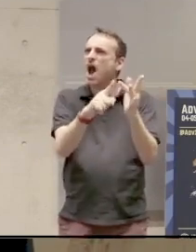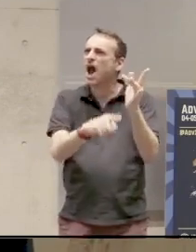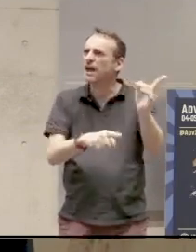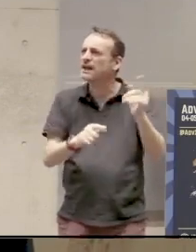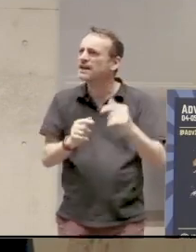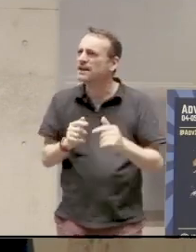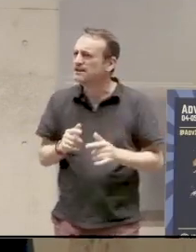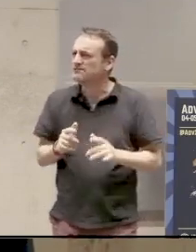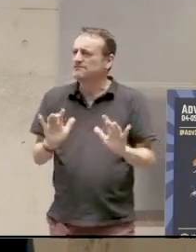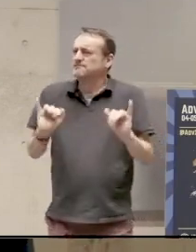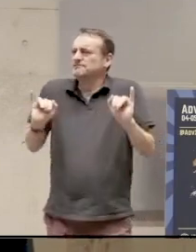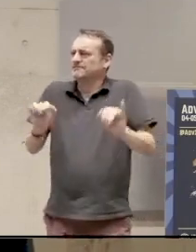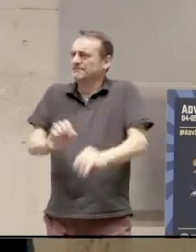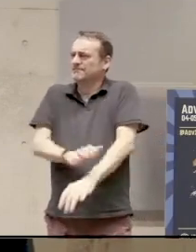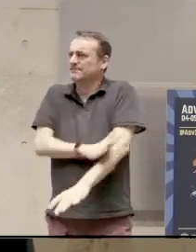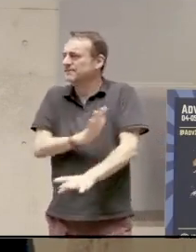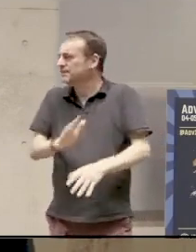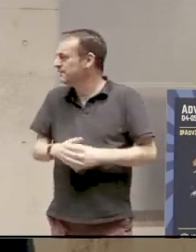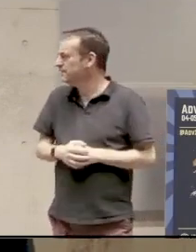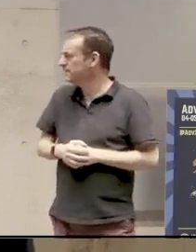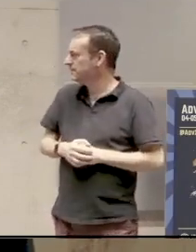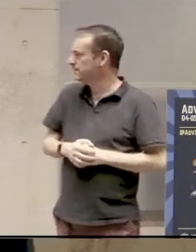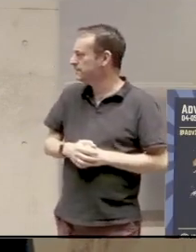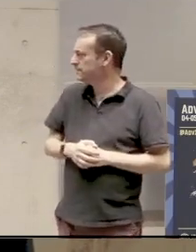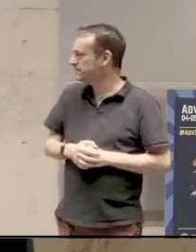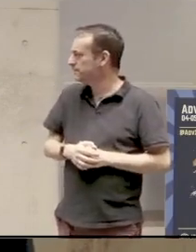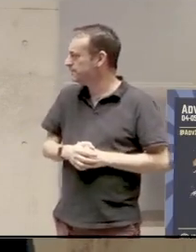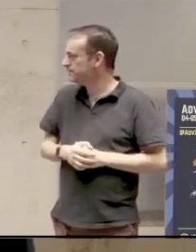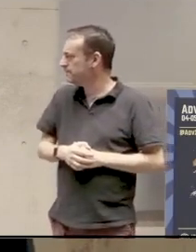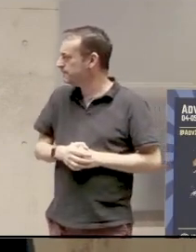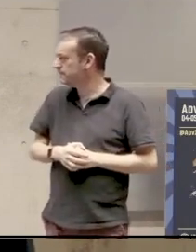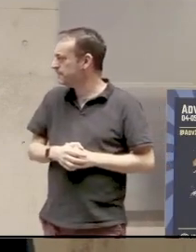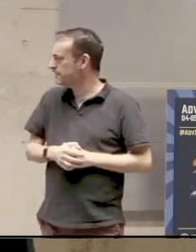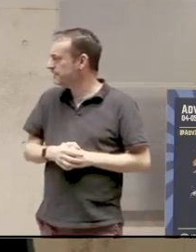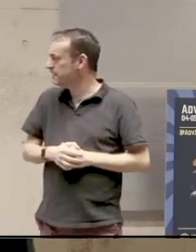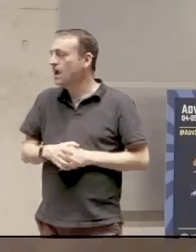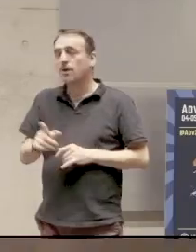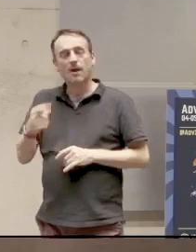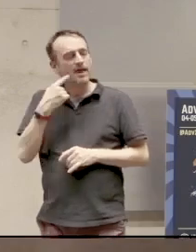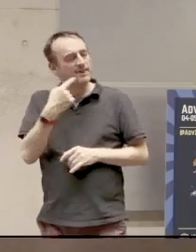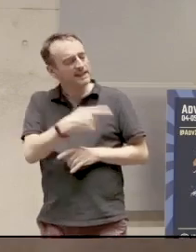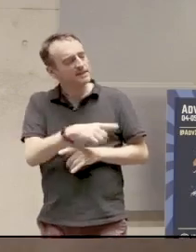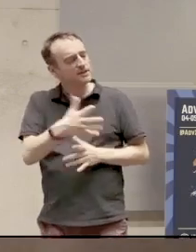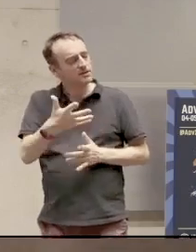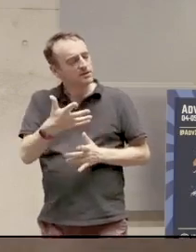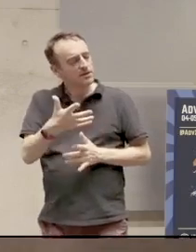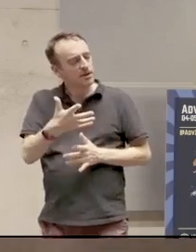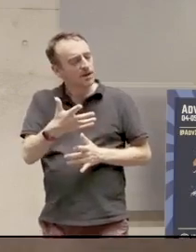Are there enough games featuring anime girls on Steam